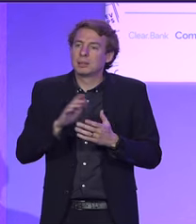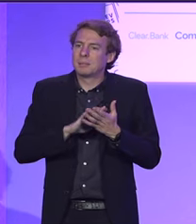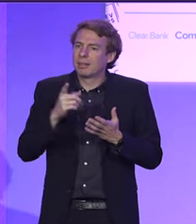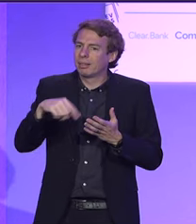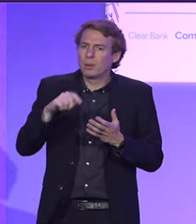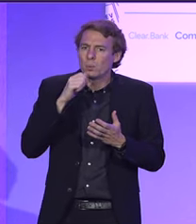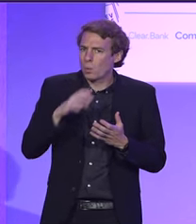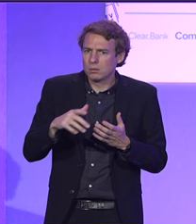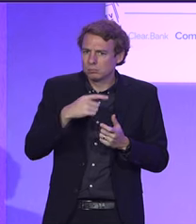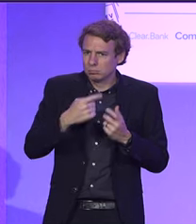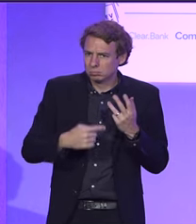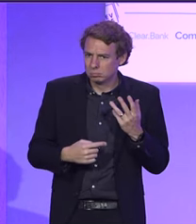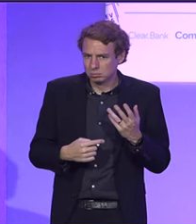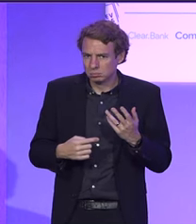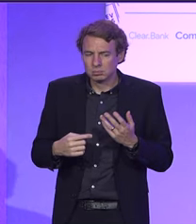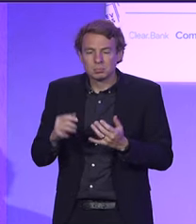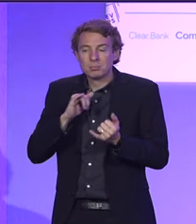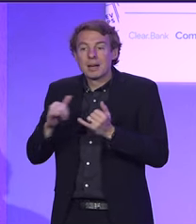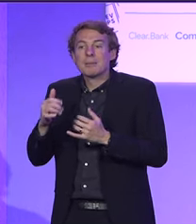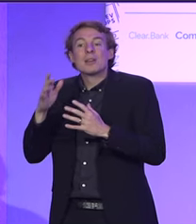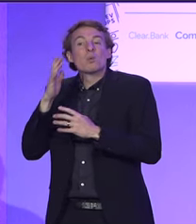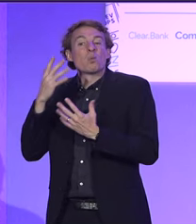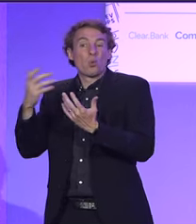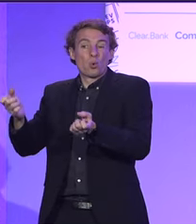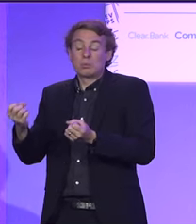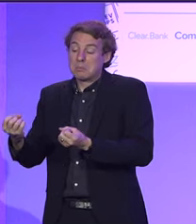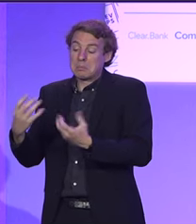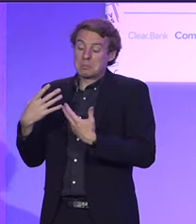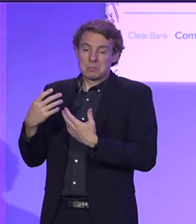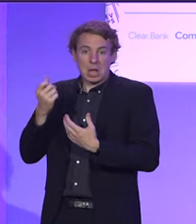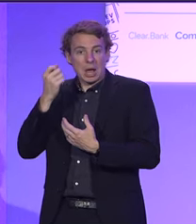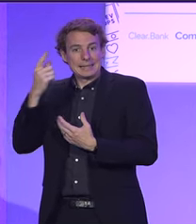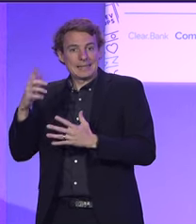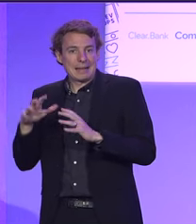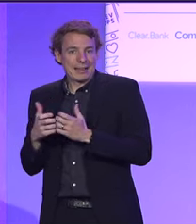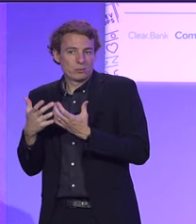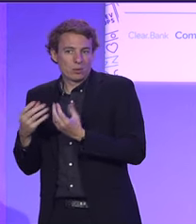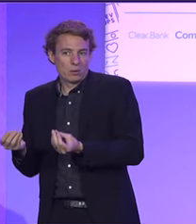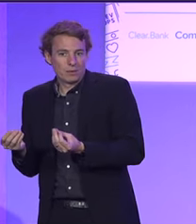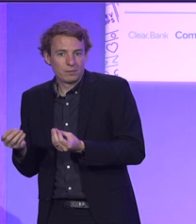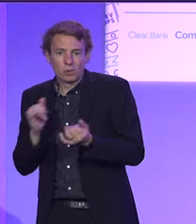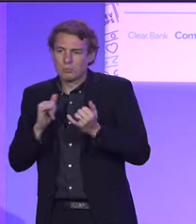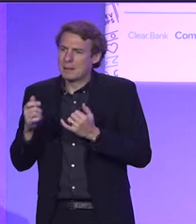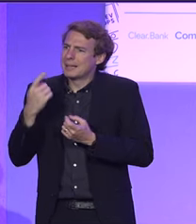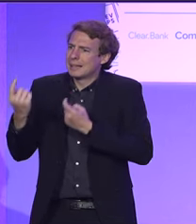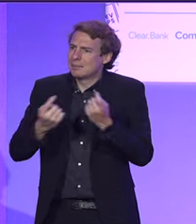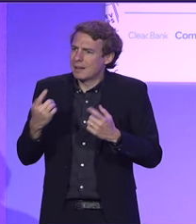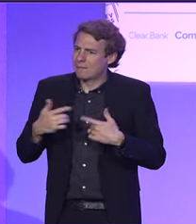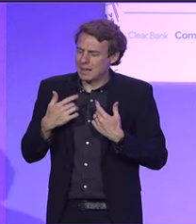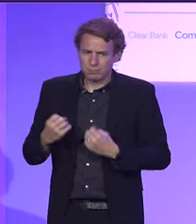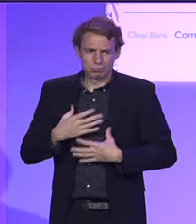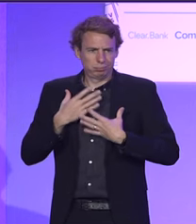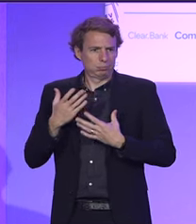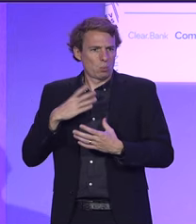and afterwards they come and actually help you solve it. Or maybe you inspire them to give a talk. Or maybe you come back the following year and now you go, right, I made those